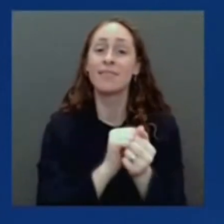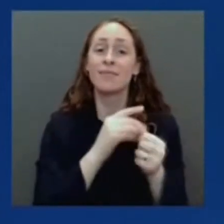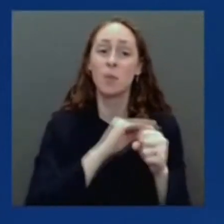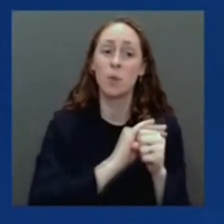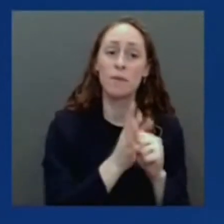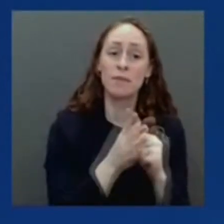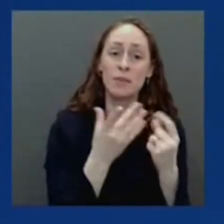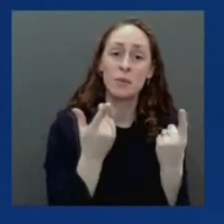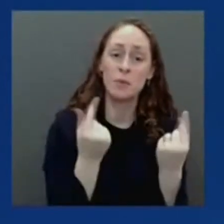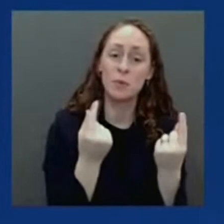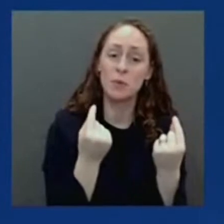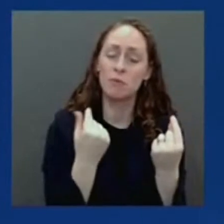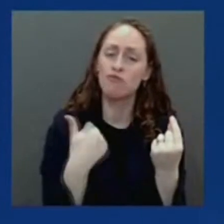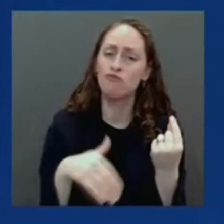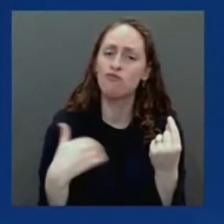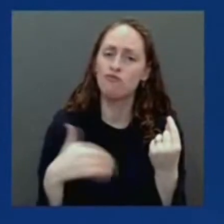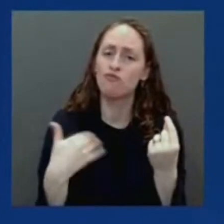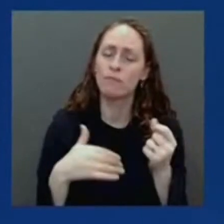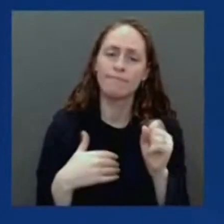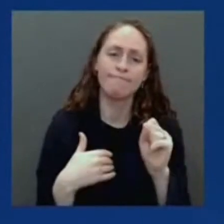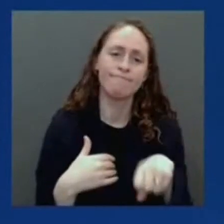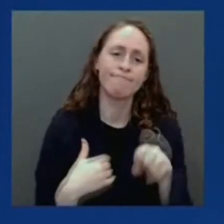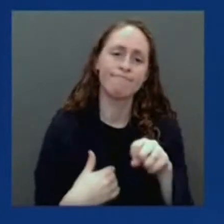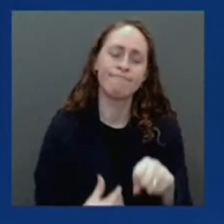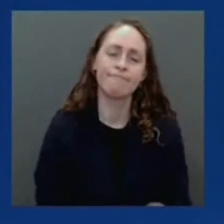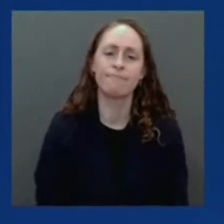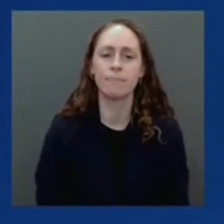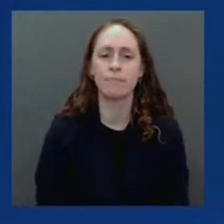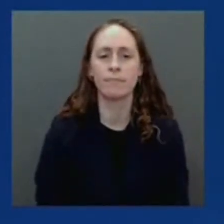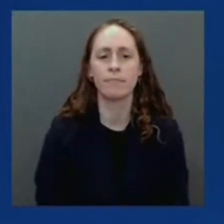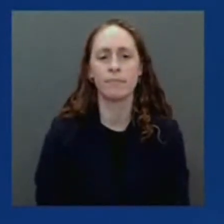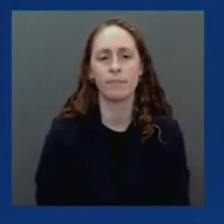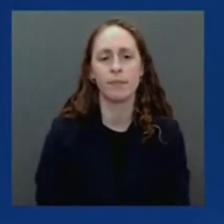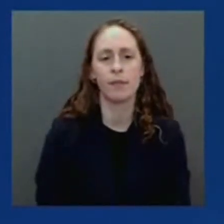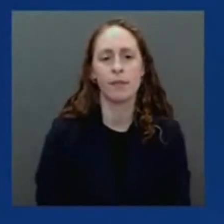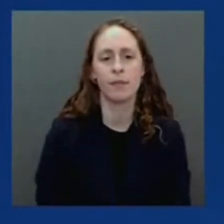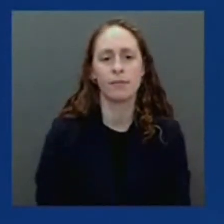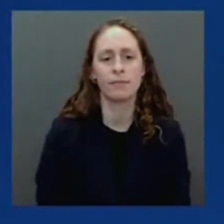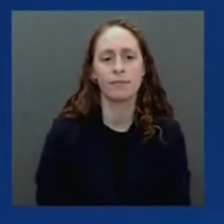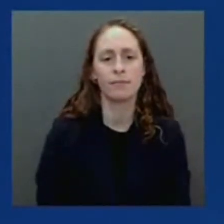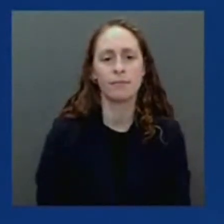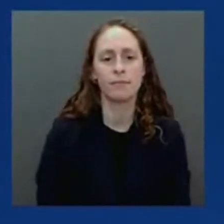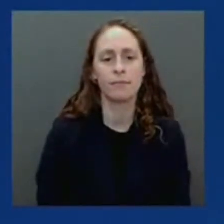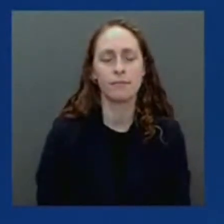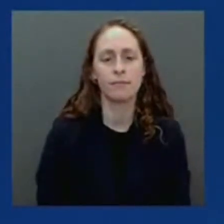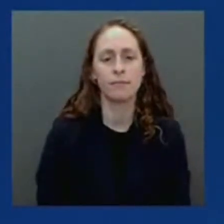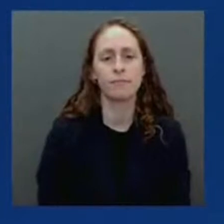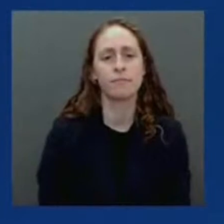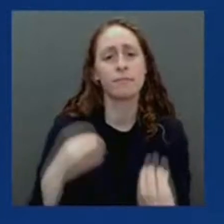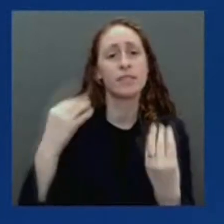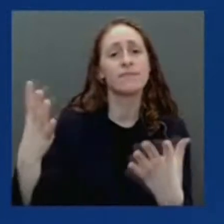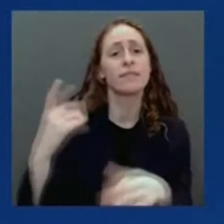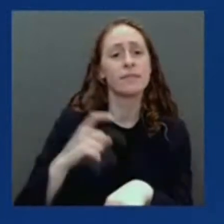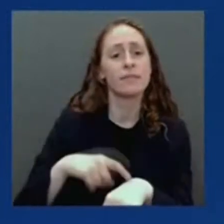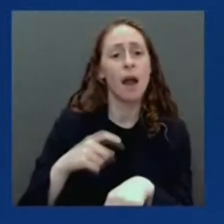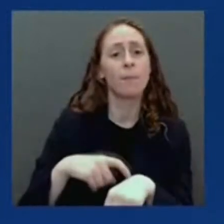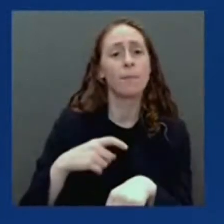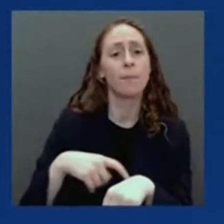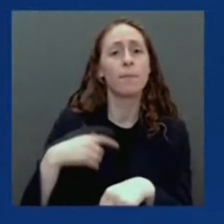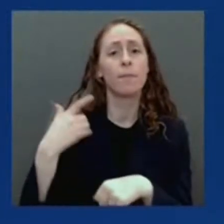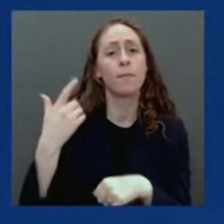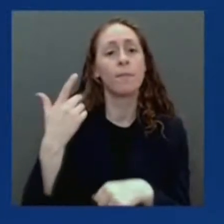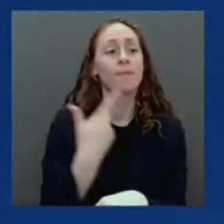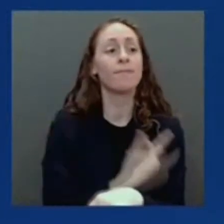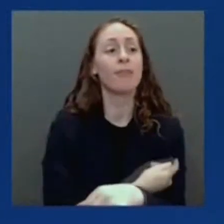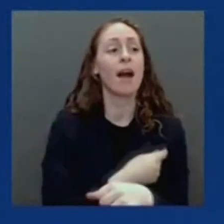only with waning naturally of immunity, but also the negative impact on some of the